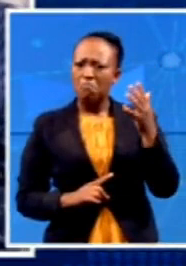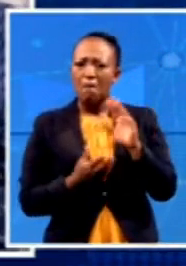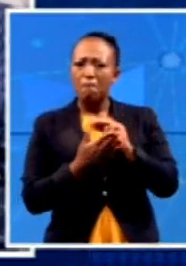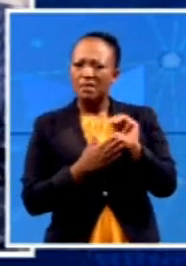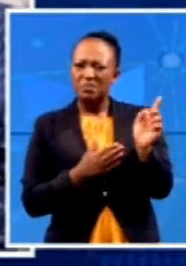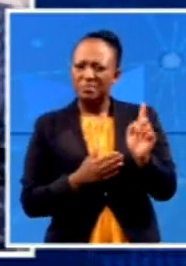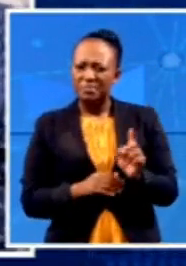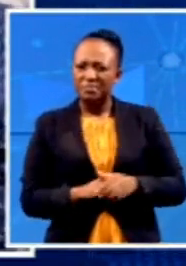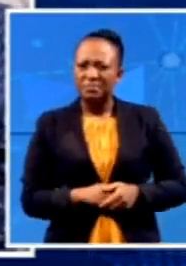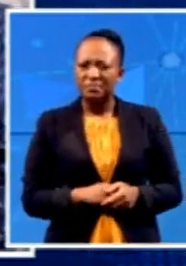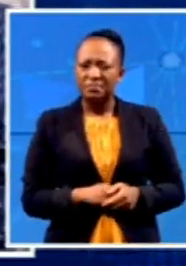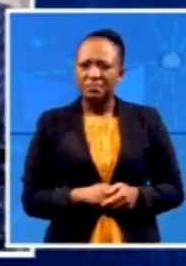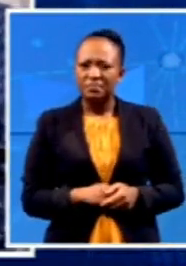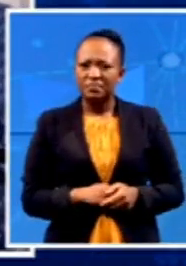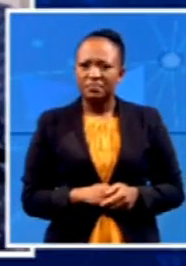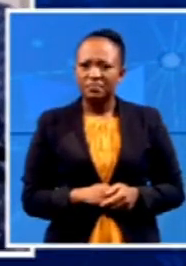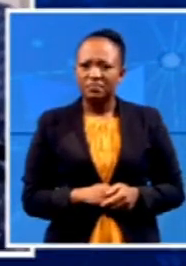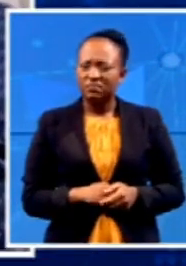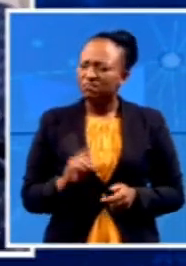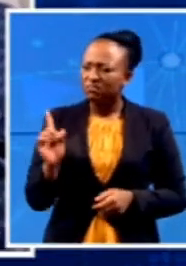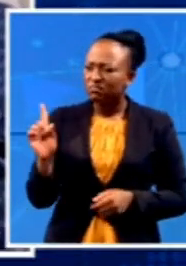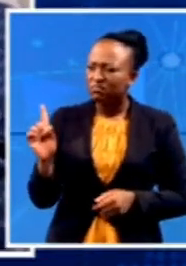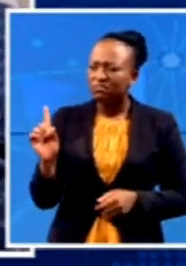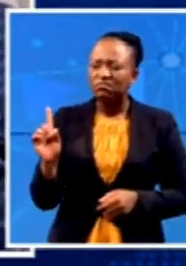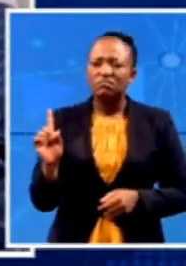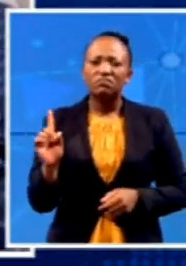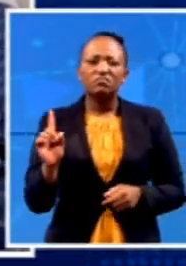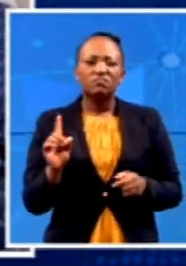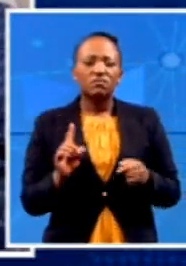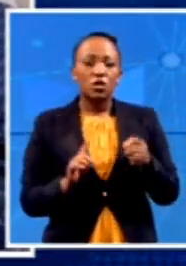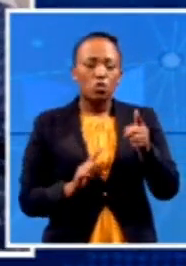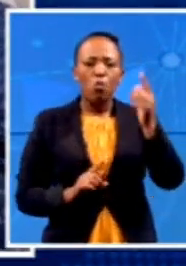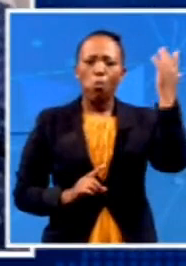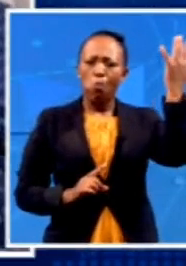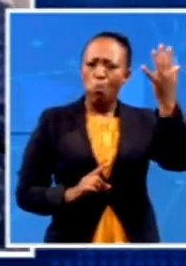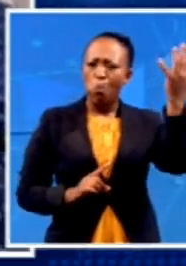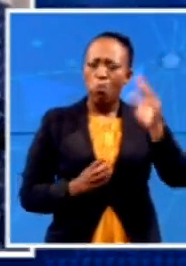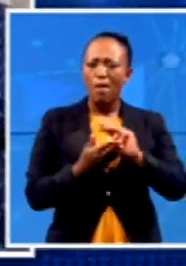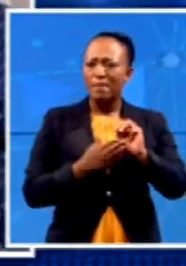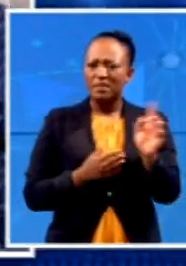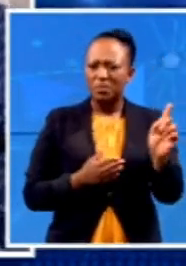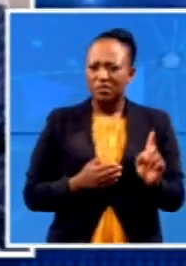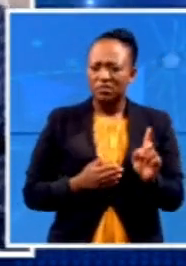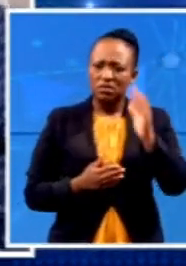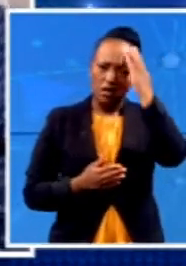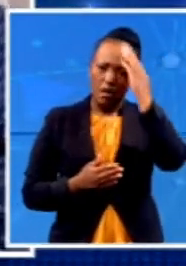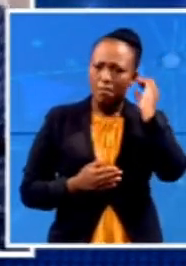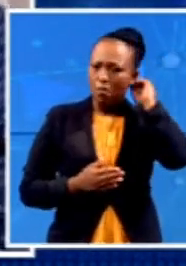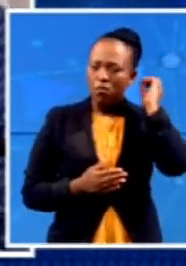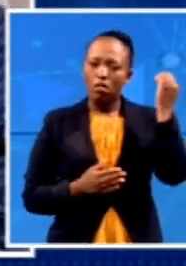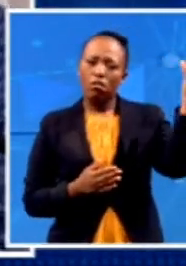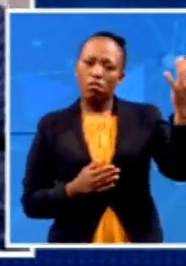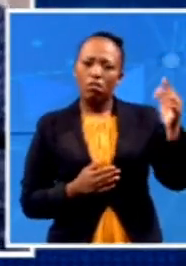What was it? What is the gist of your message at the memorial lecture that you gave to launch the the